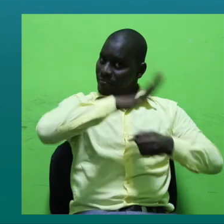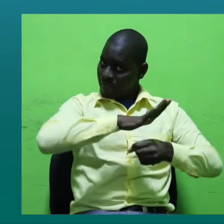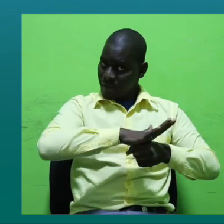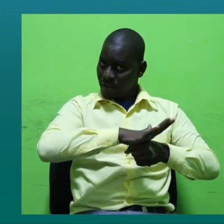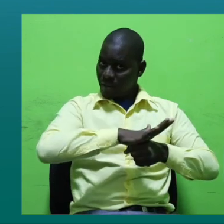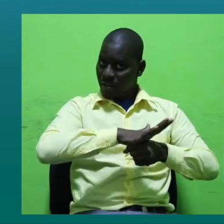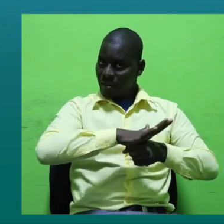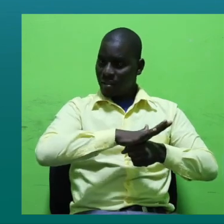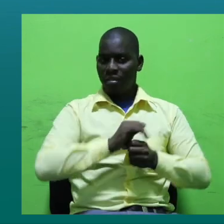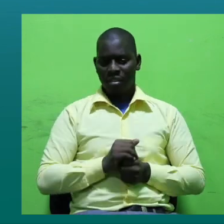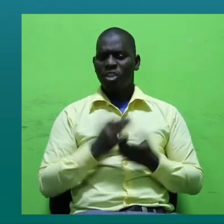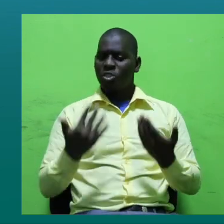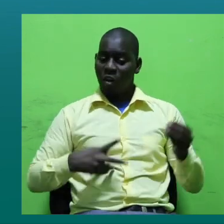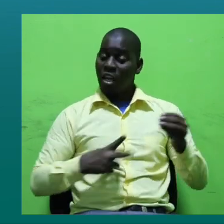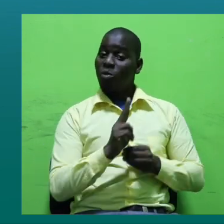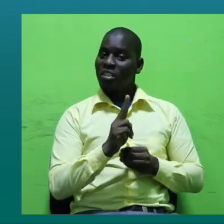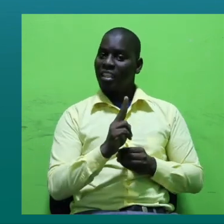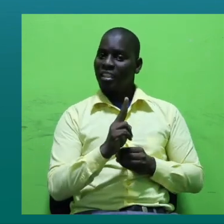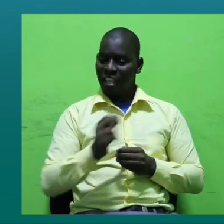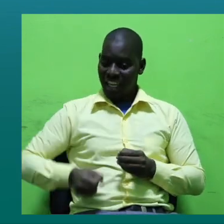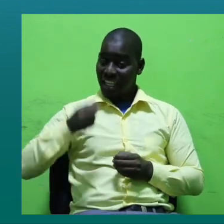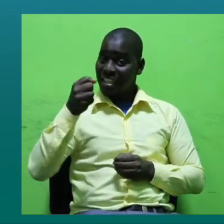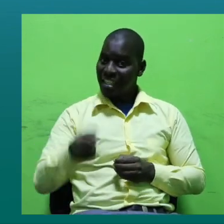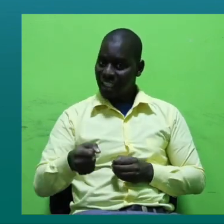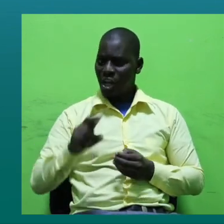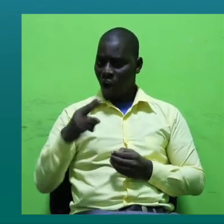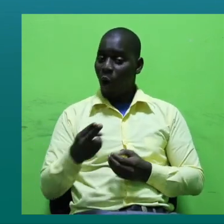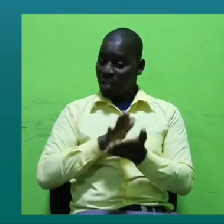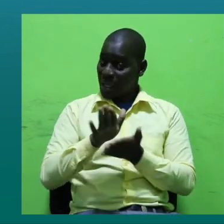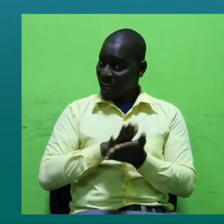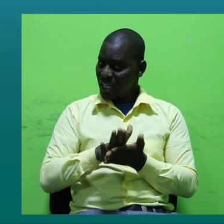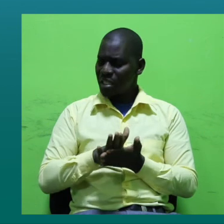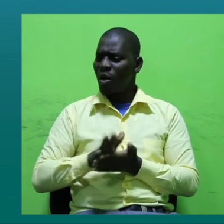hand, if the data disprove the hypothesis, the scientific